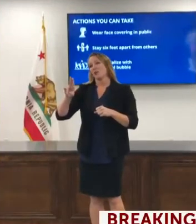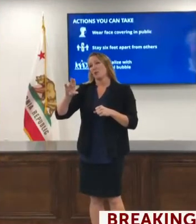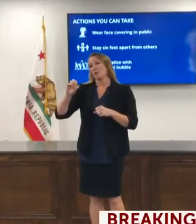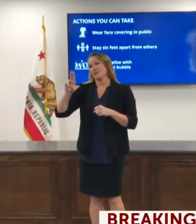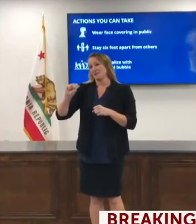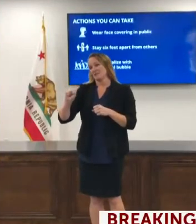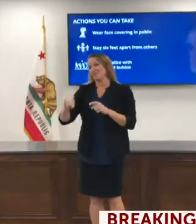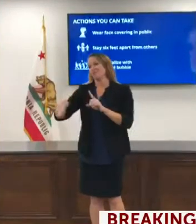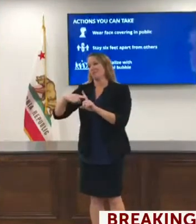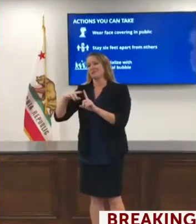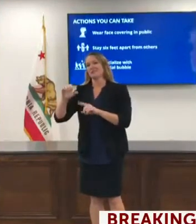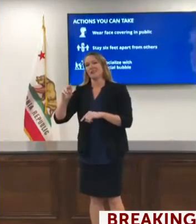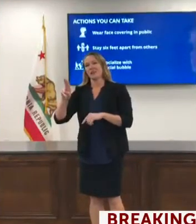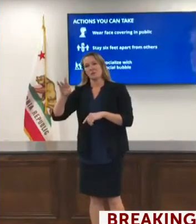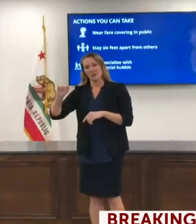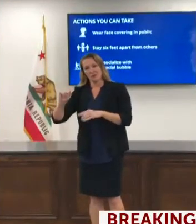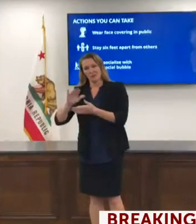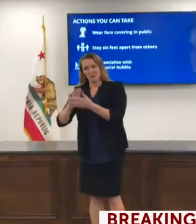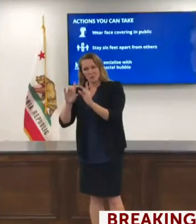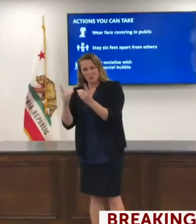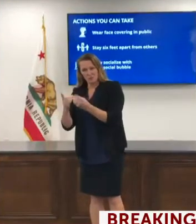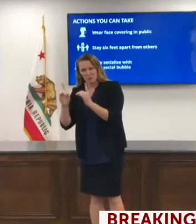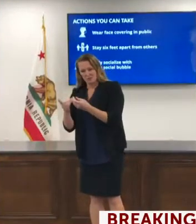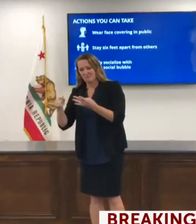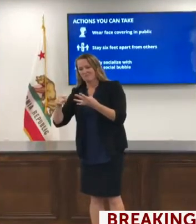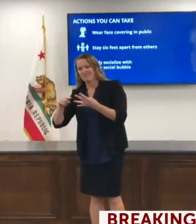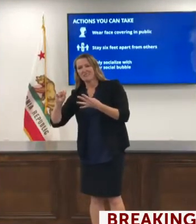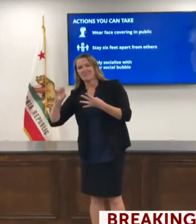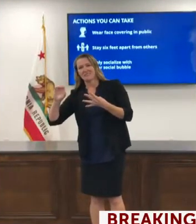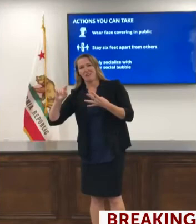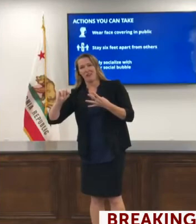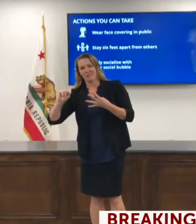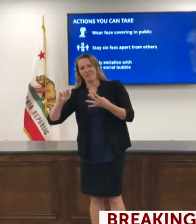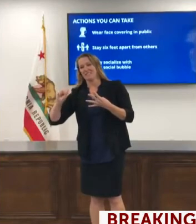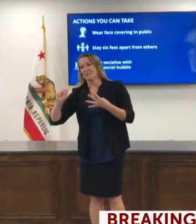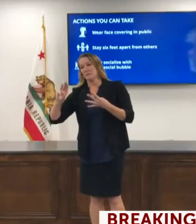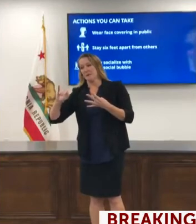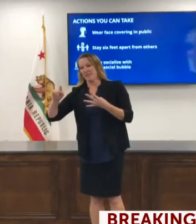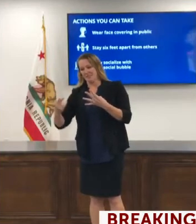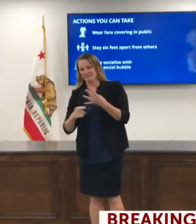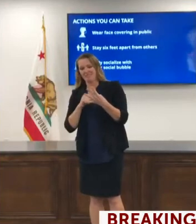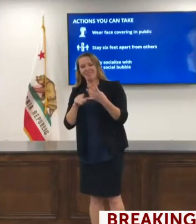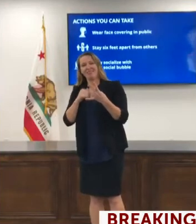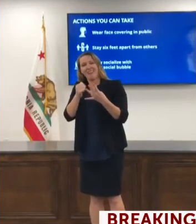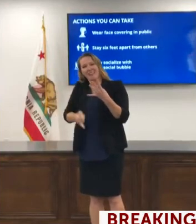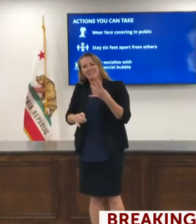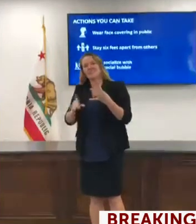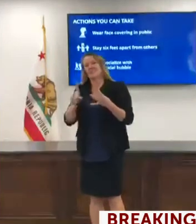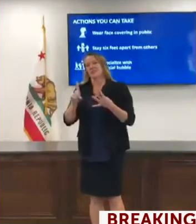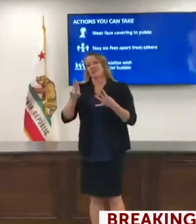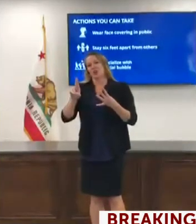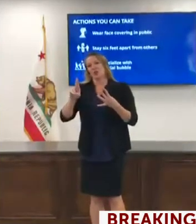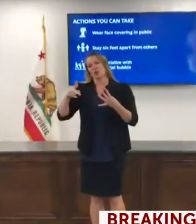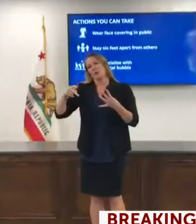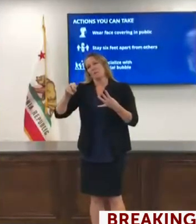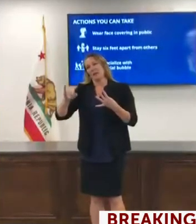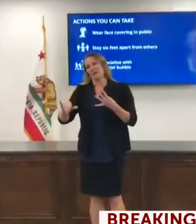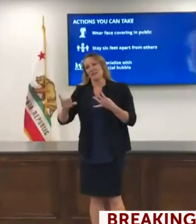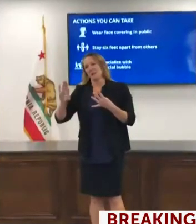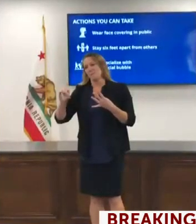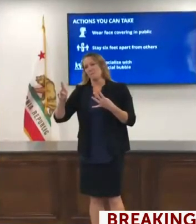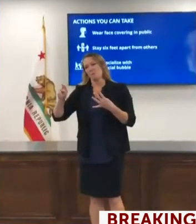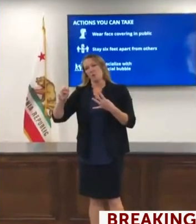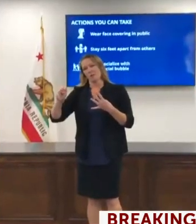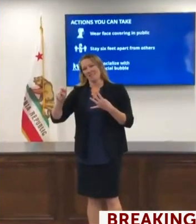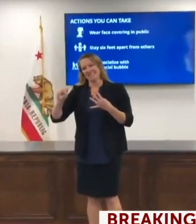Districts, Scott Smith. And we will conclude with County Health Officer Dr. Penny Borenstein. County